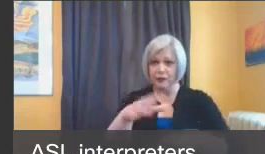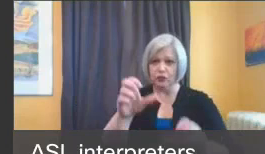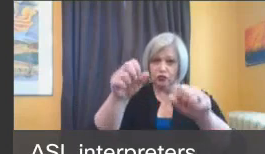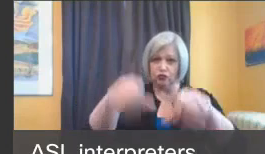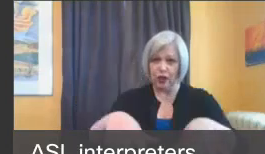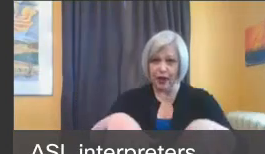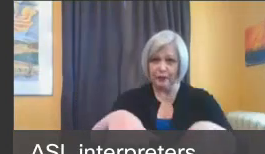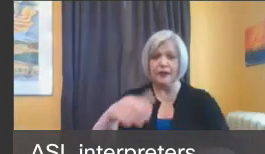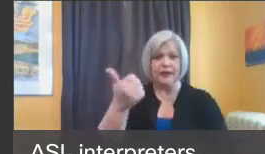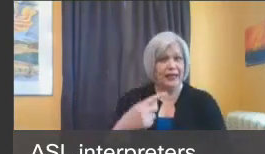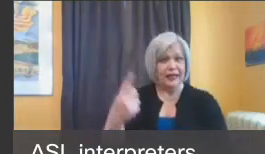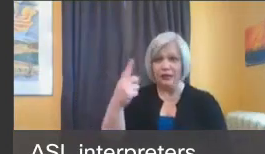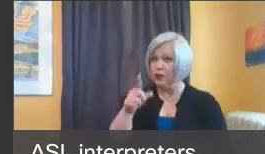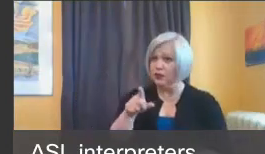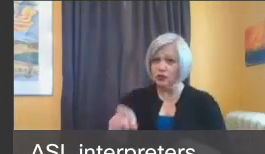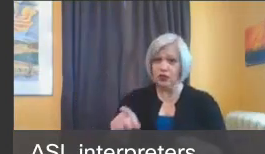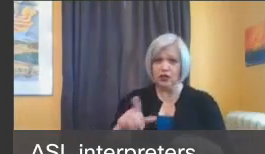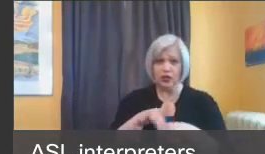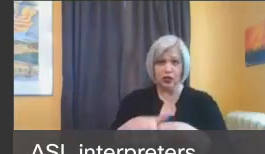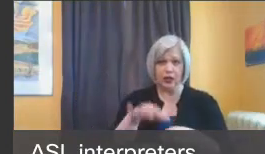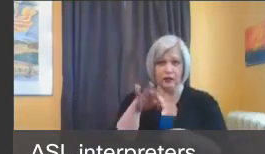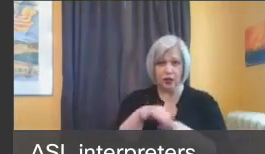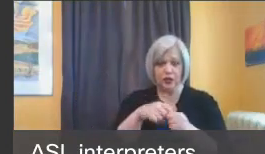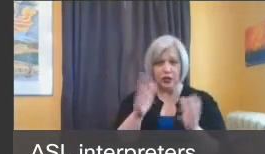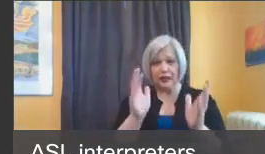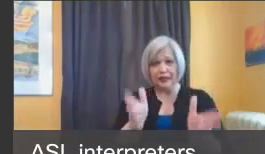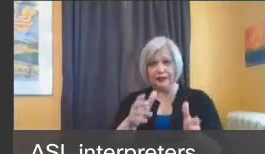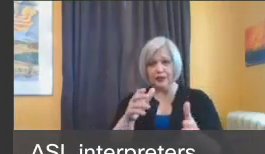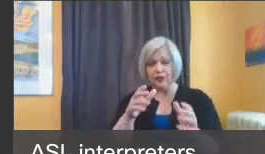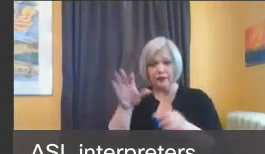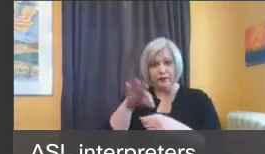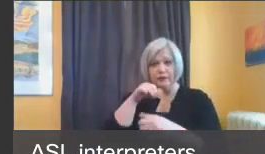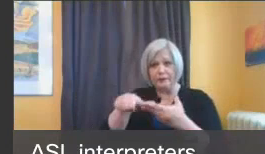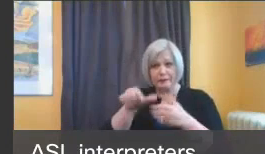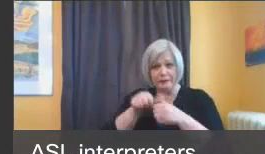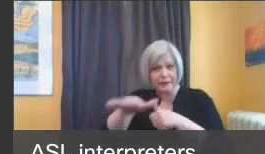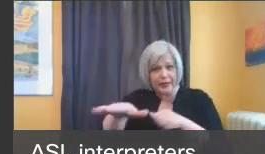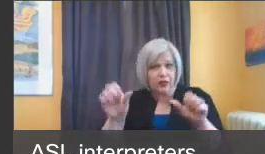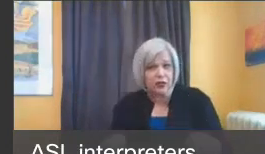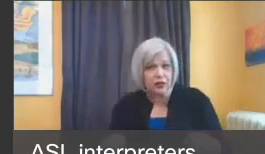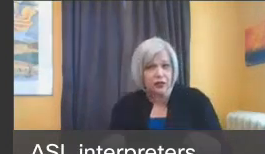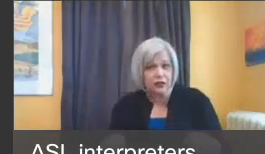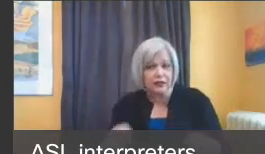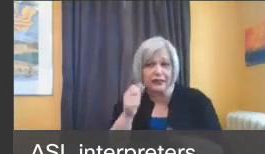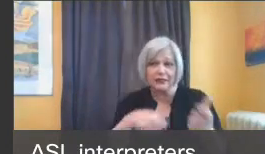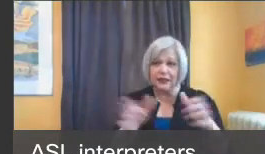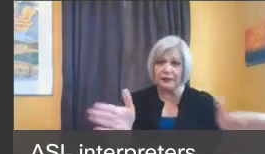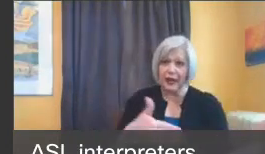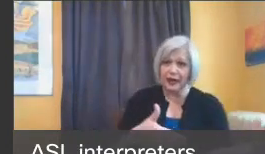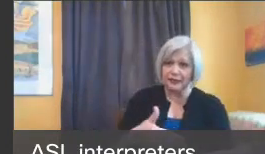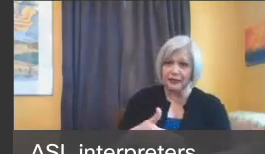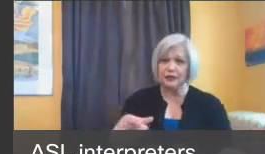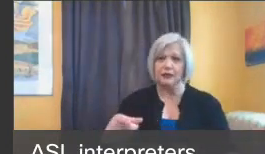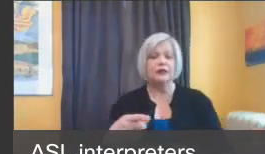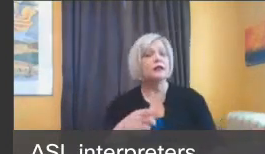couldn't anyone during the period of early voting just drop it in the mail? They can, but there's been concerns there as